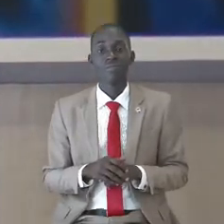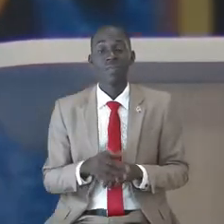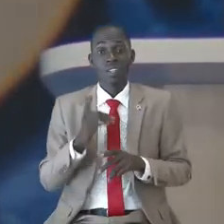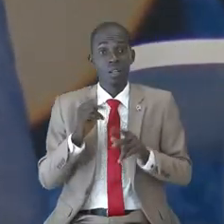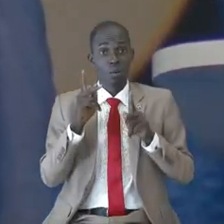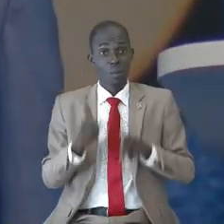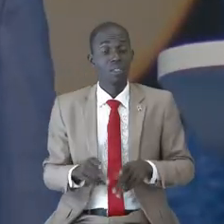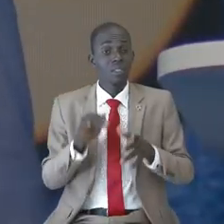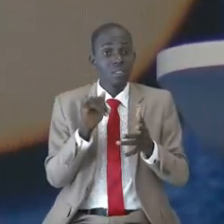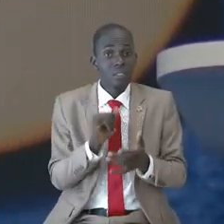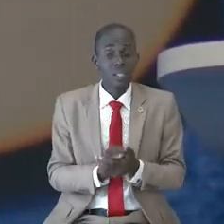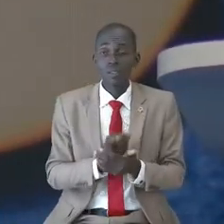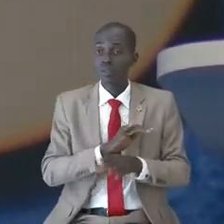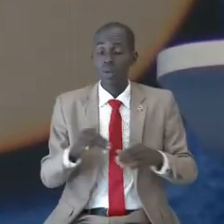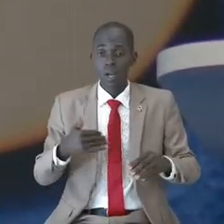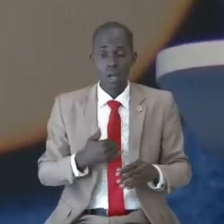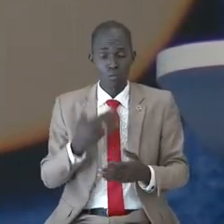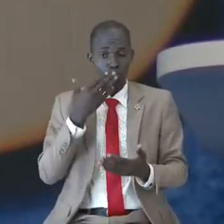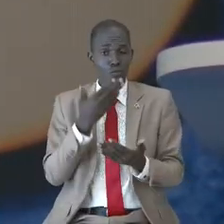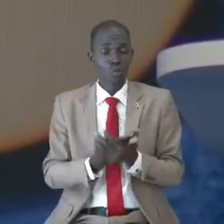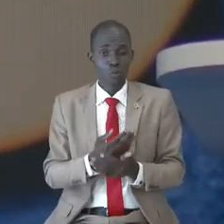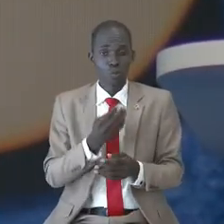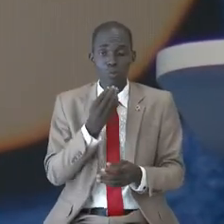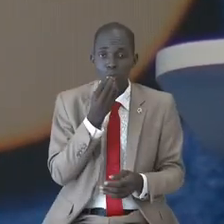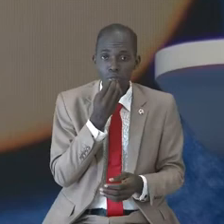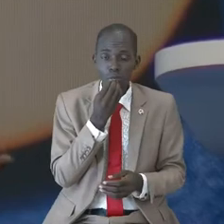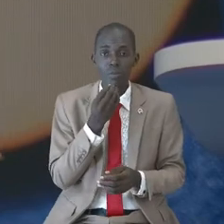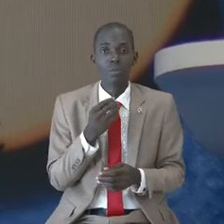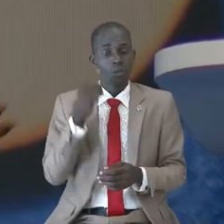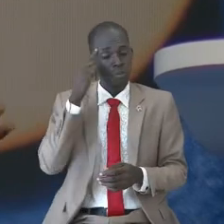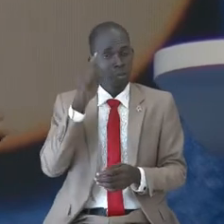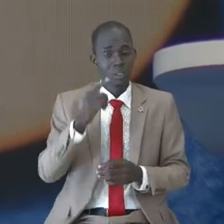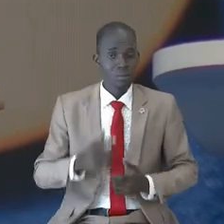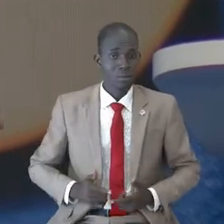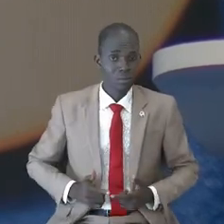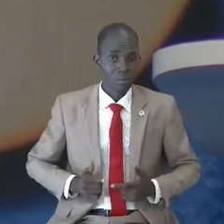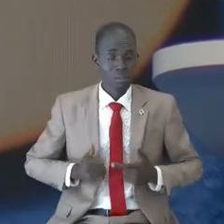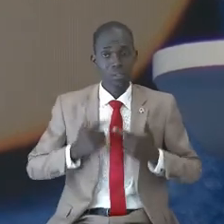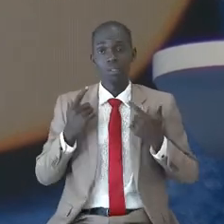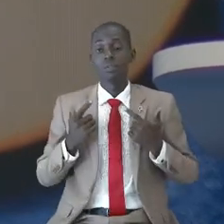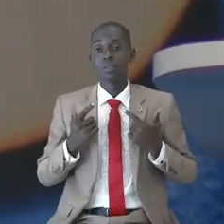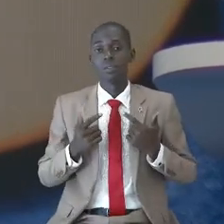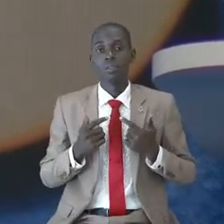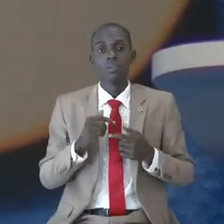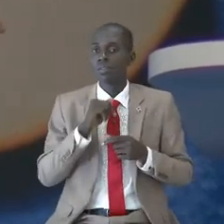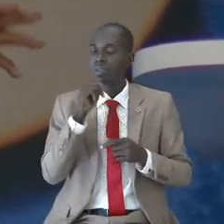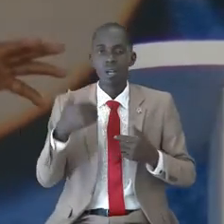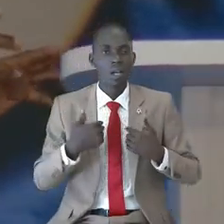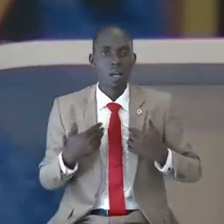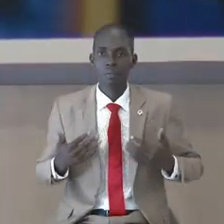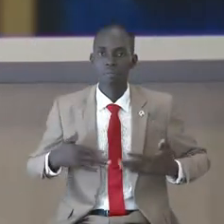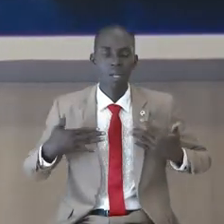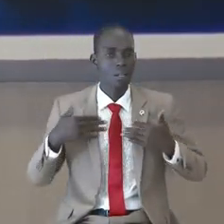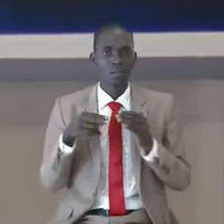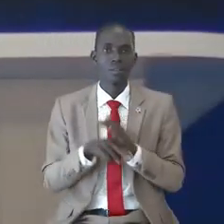lacks appropriate food, convenient food for his life, lacks gladness. And so